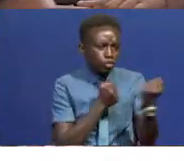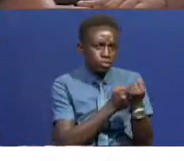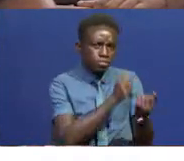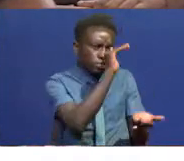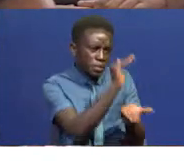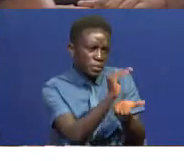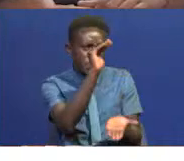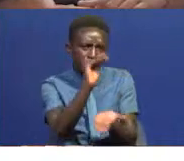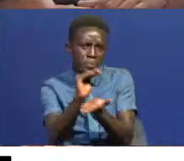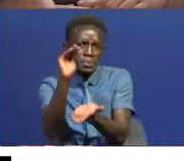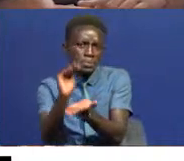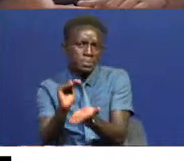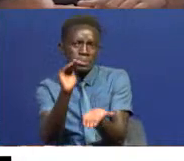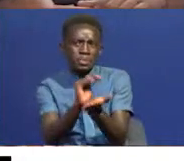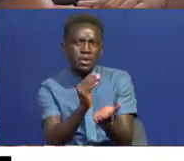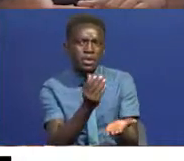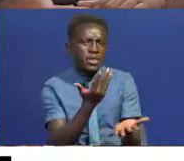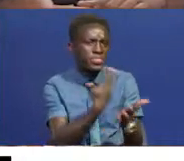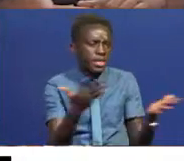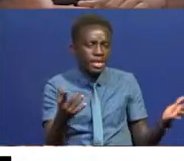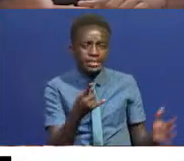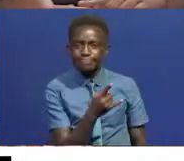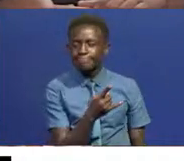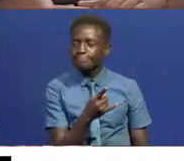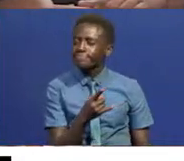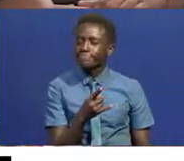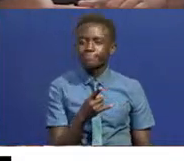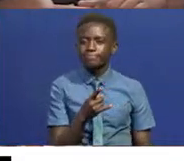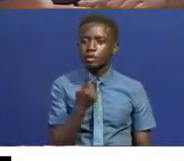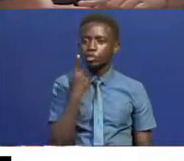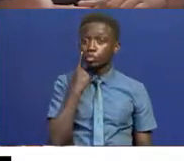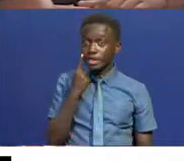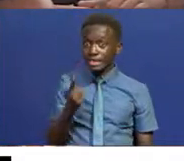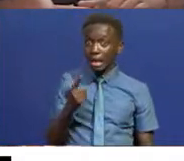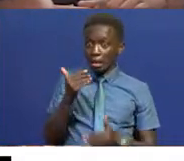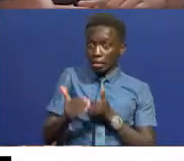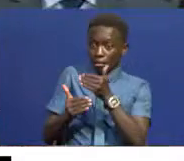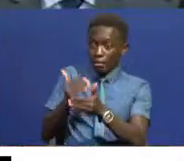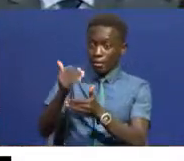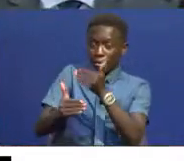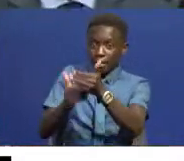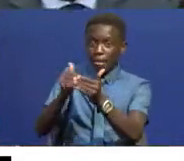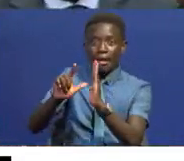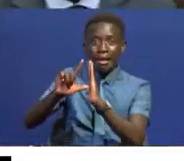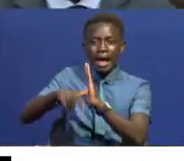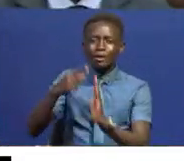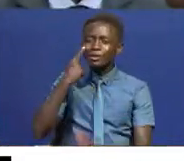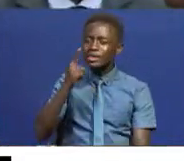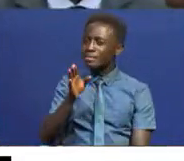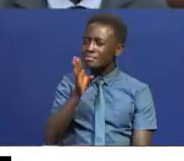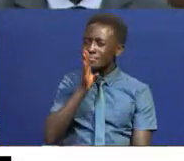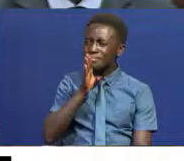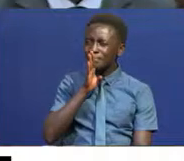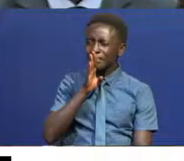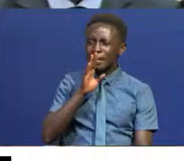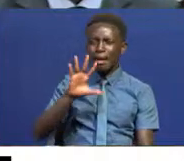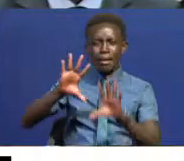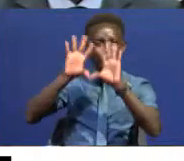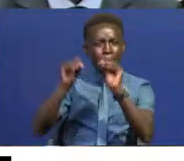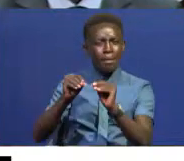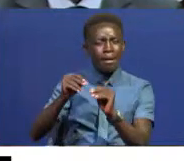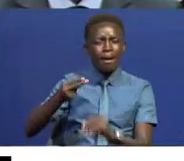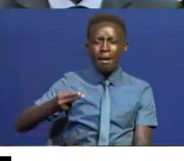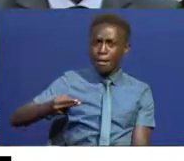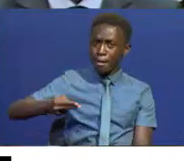this trend is very high debt with increasingly risk of